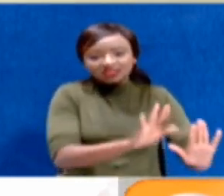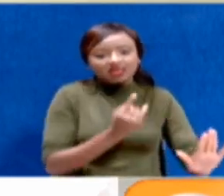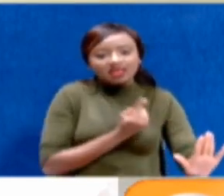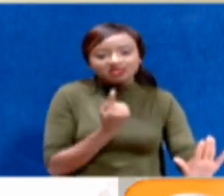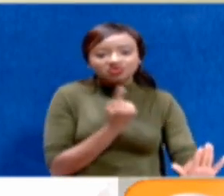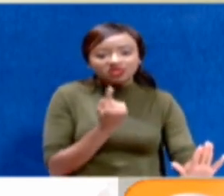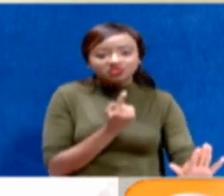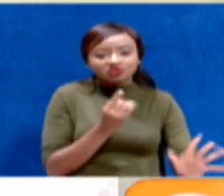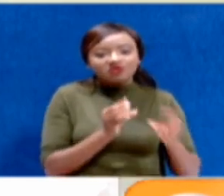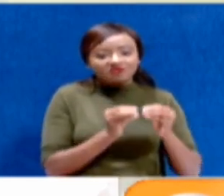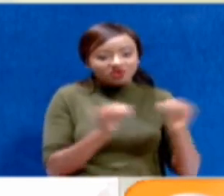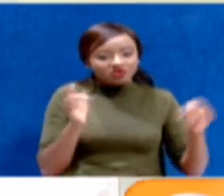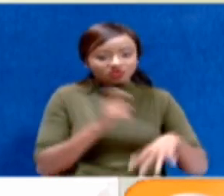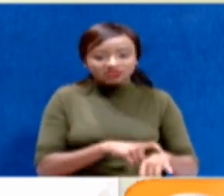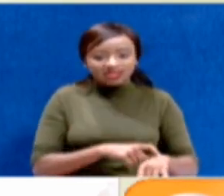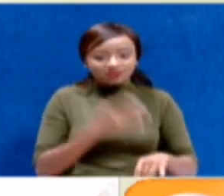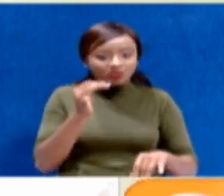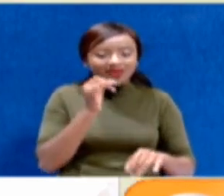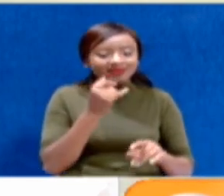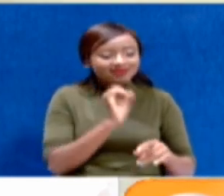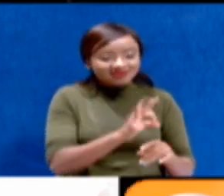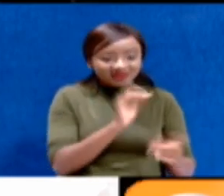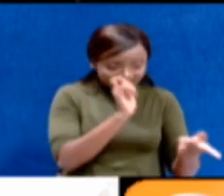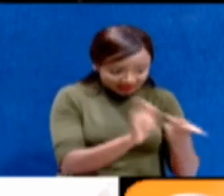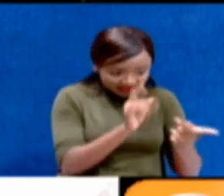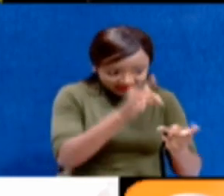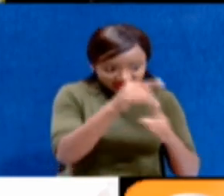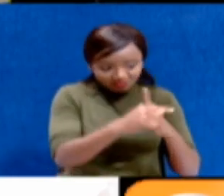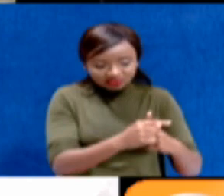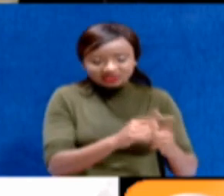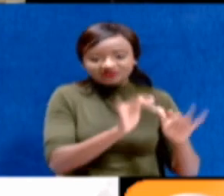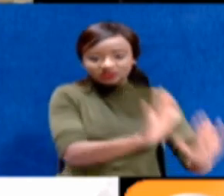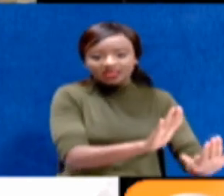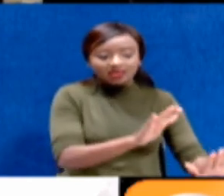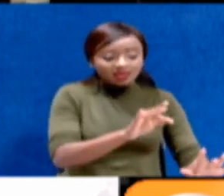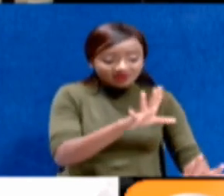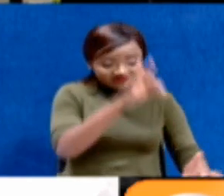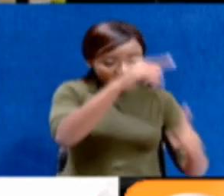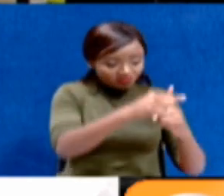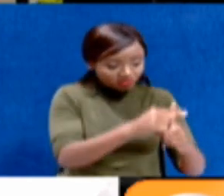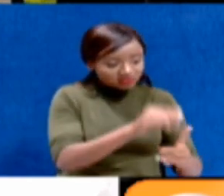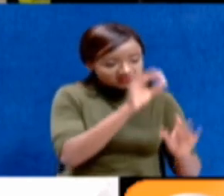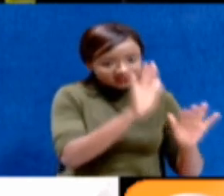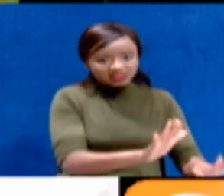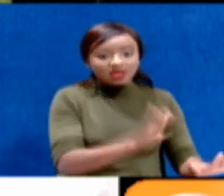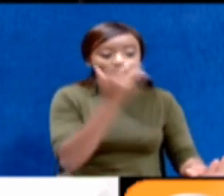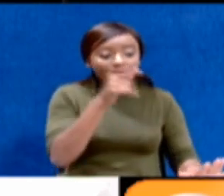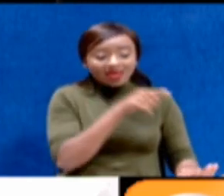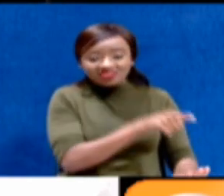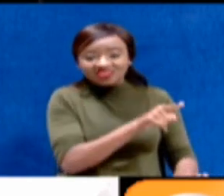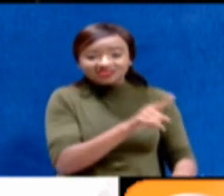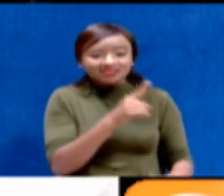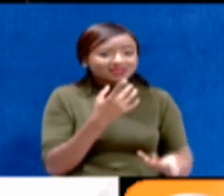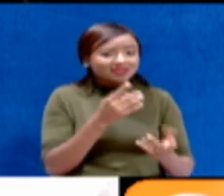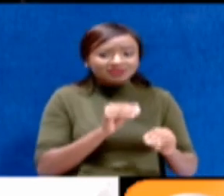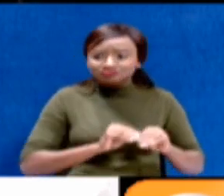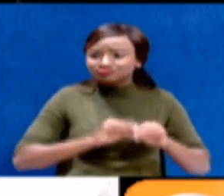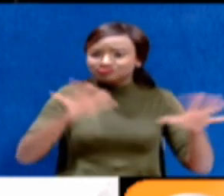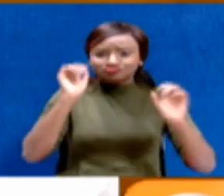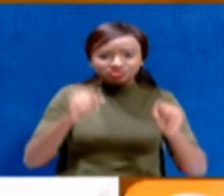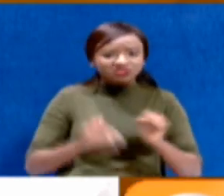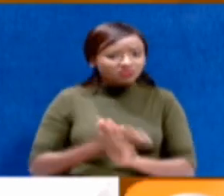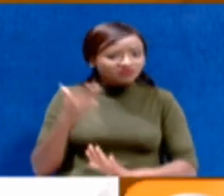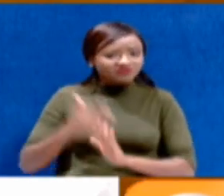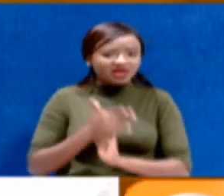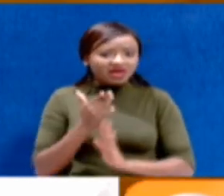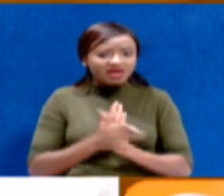in isolation for as long as they tested positive. The Ministry of Health insisted that this group of silent spreaders were capable of infecting